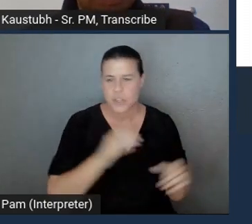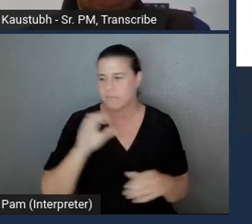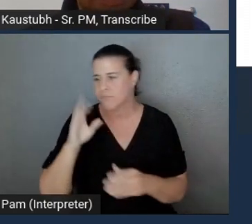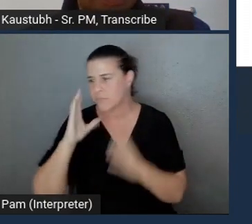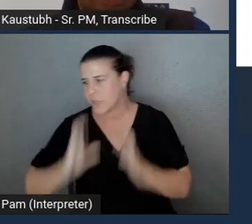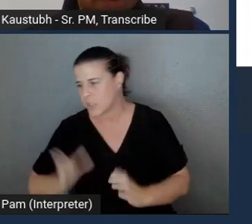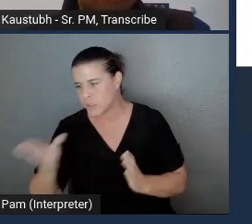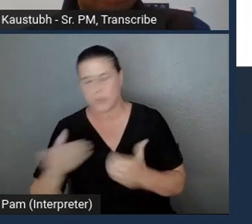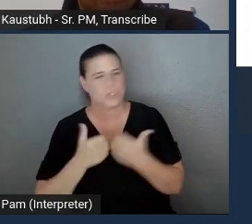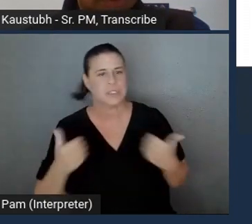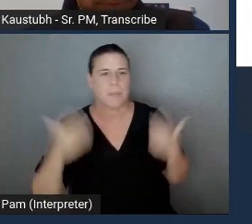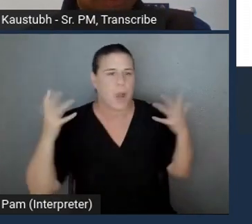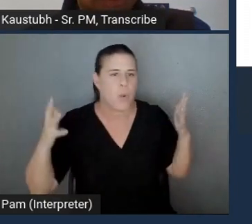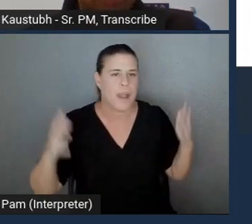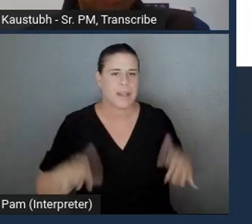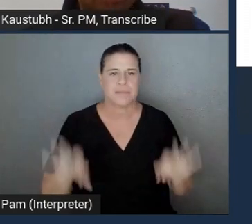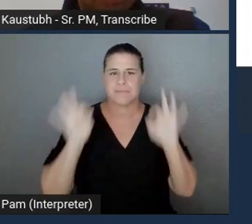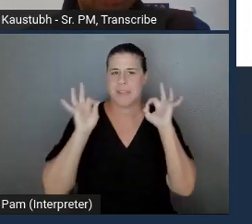Excellent.